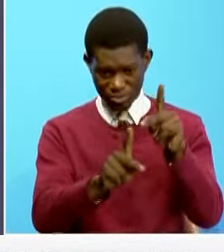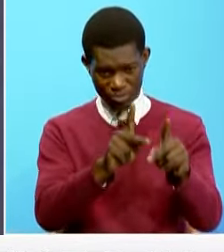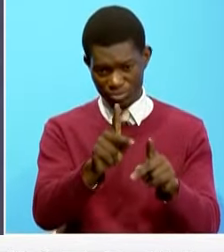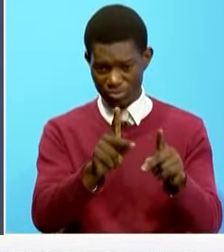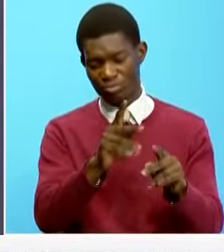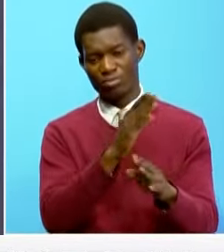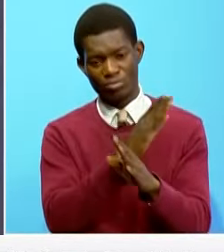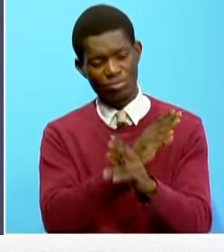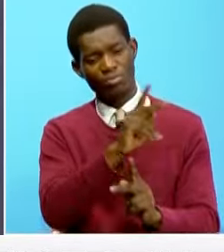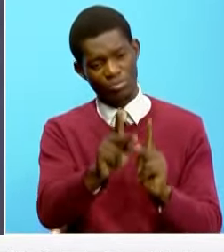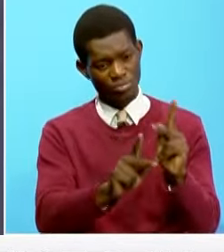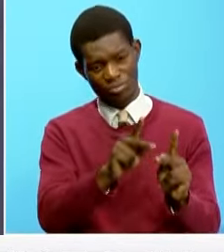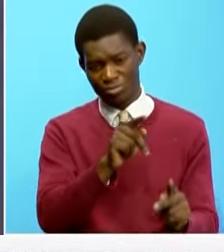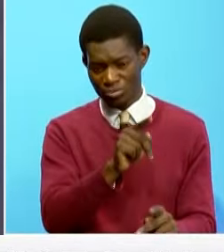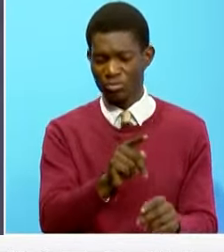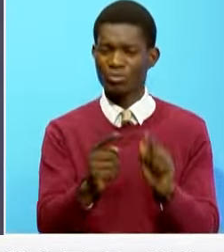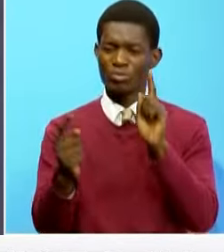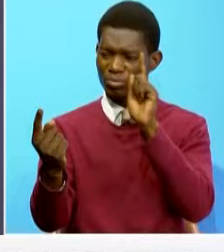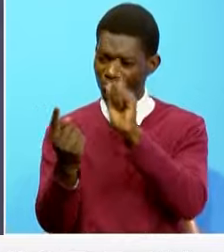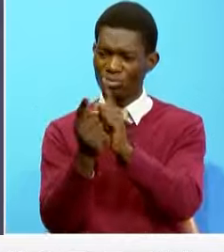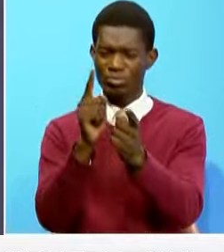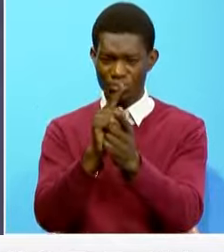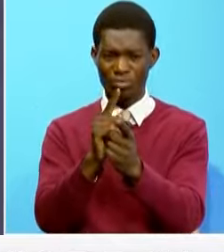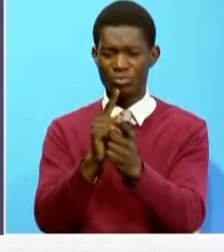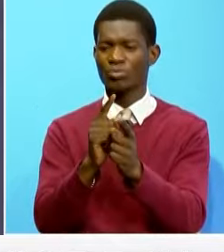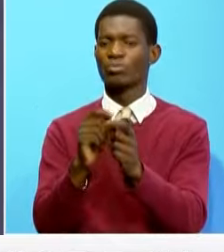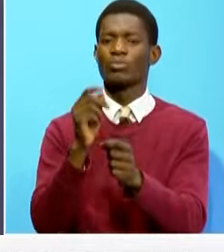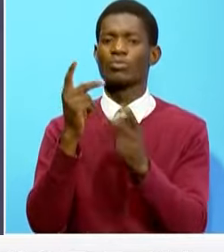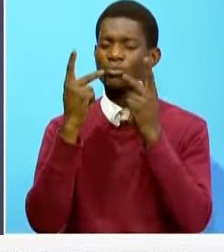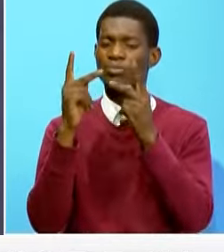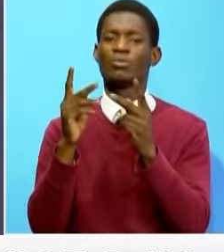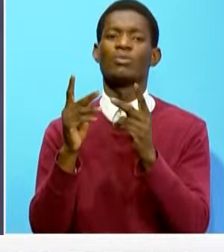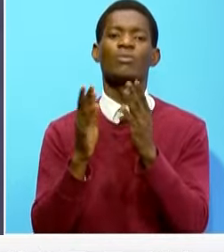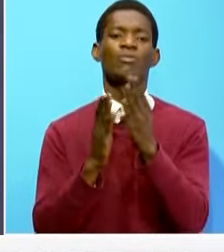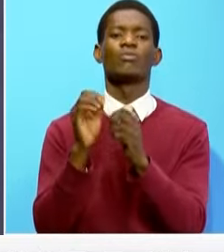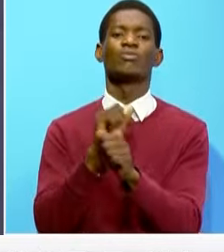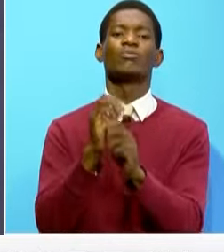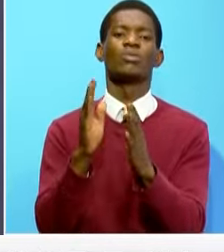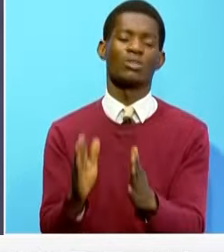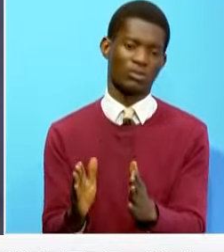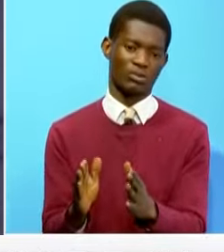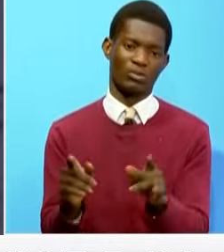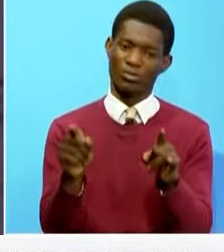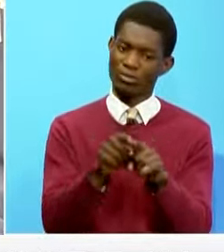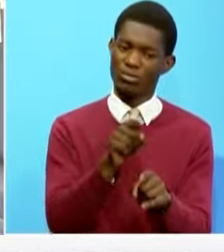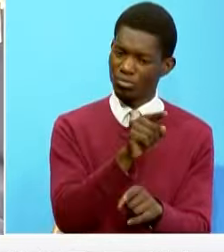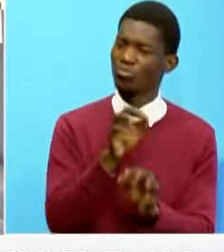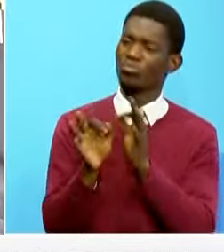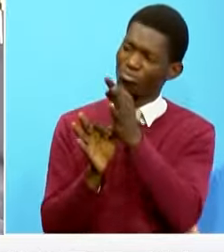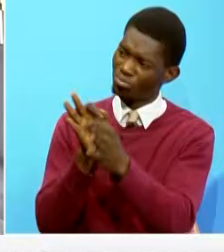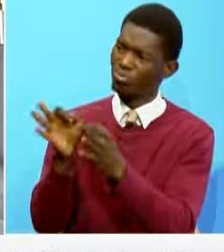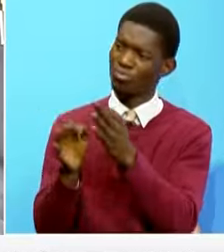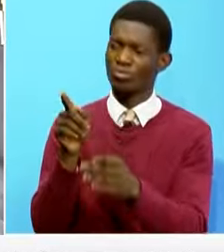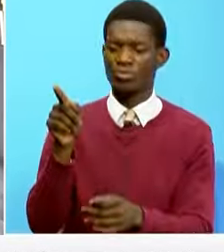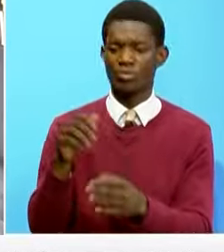to interact with public service workers and provide feedback on the performance of the public